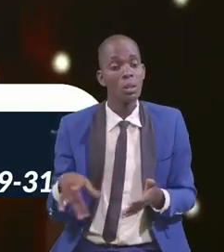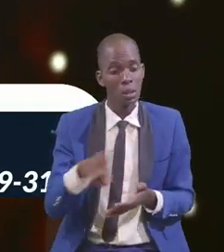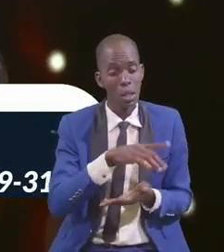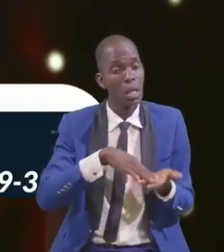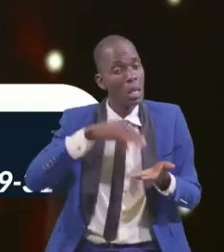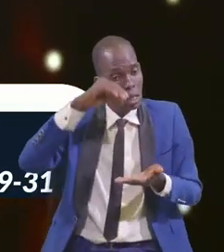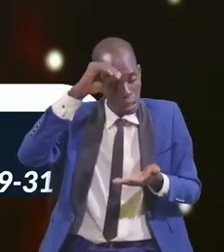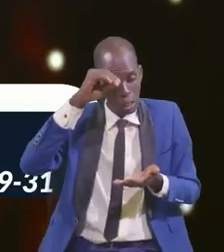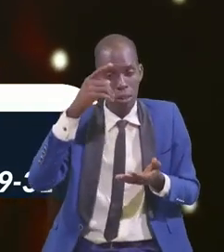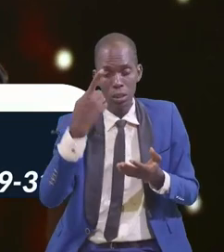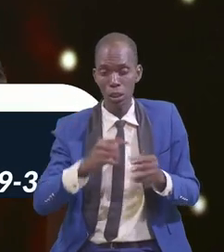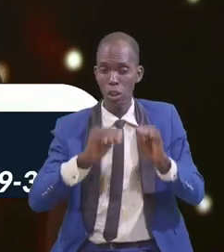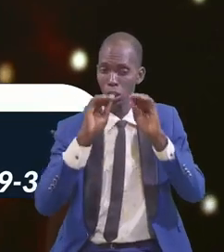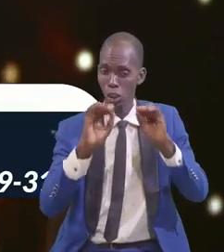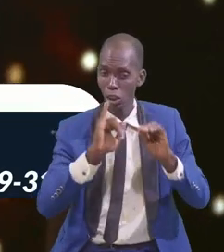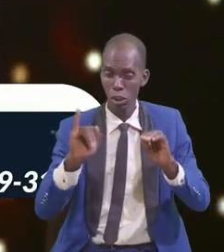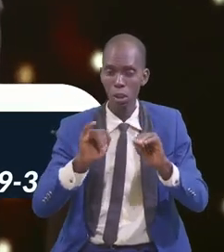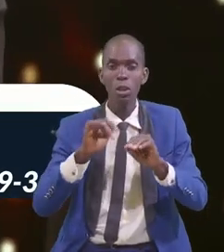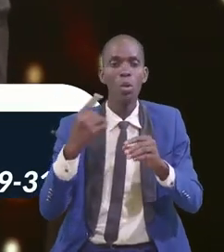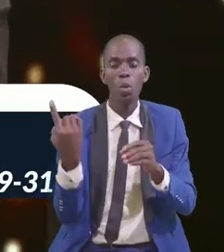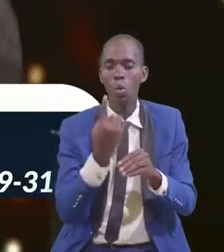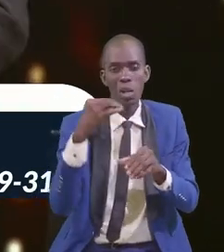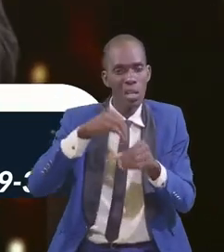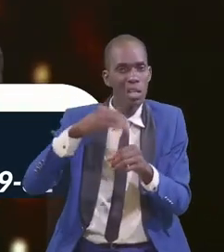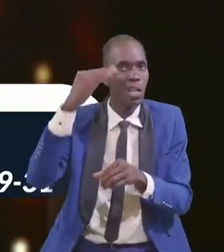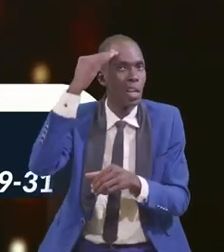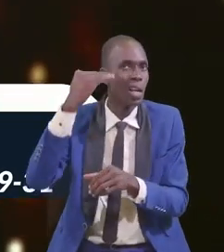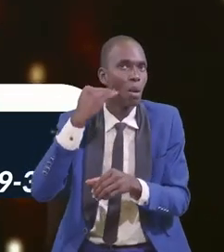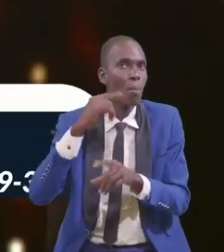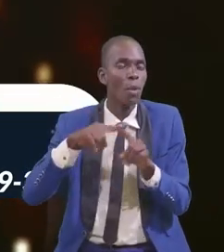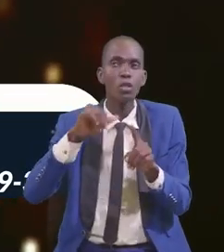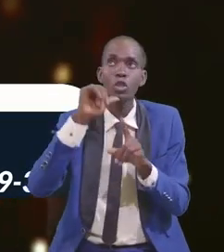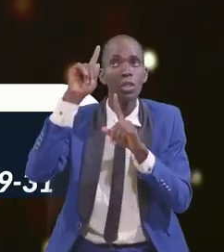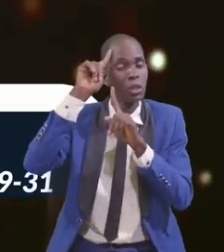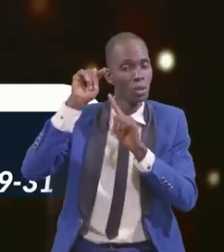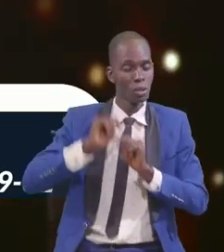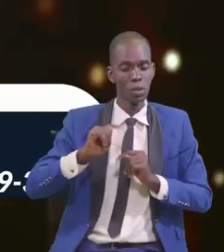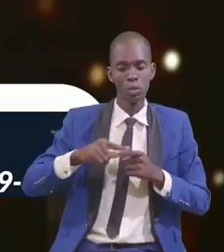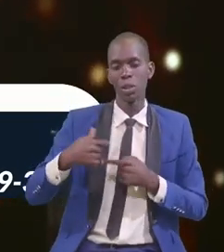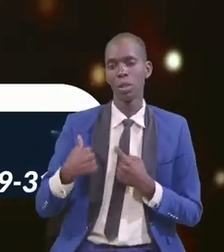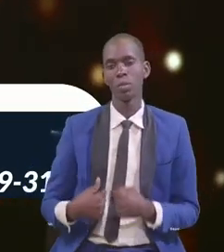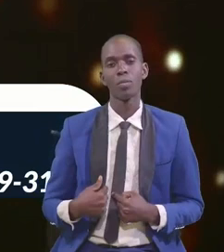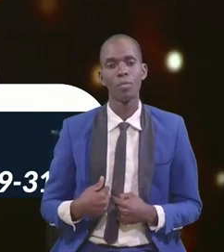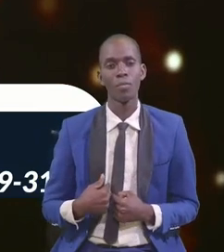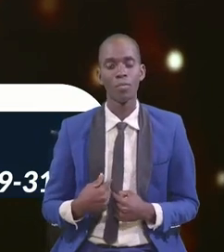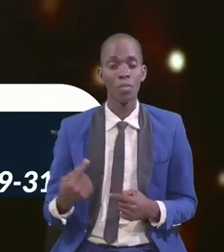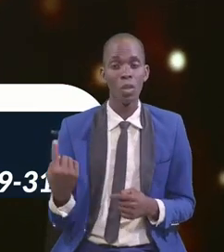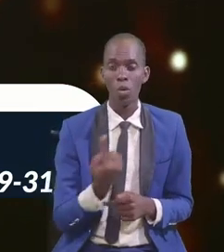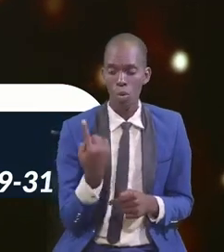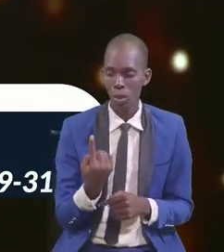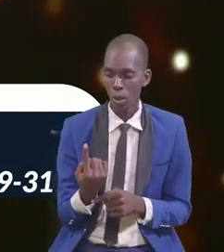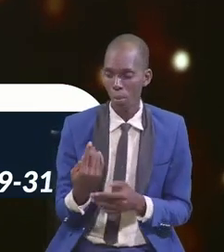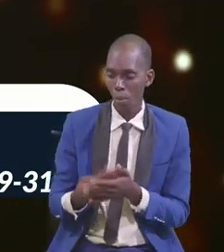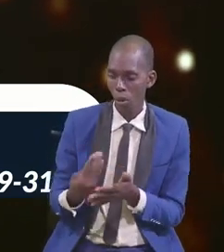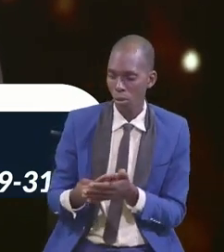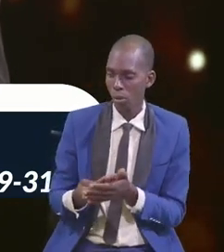doctrine is in the head. It doesn't come to the heart. They're stacking away money. Money here in